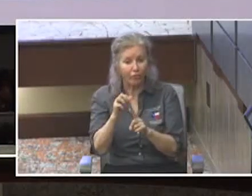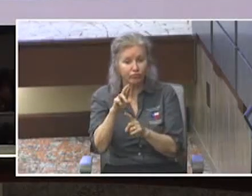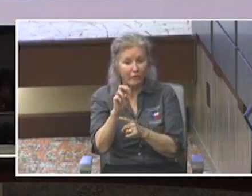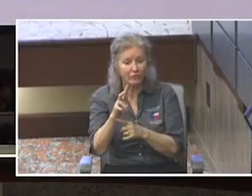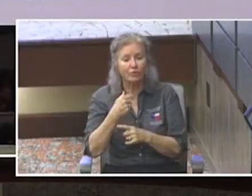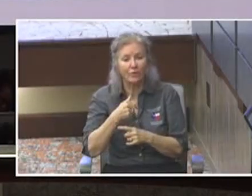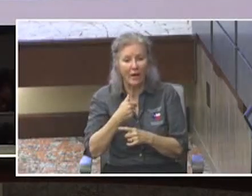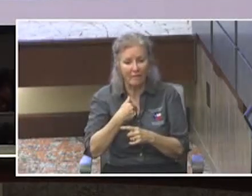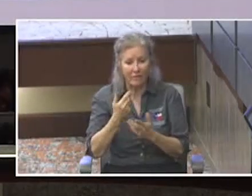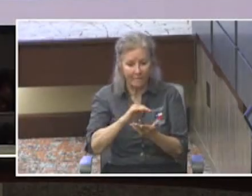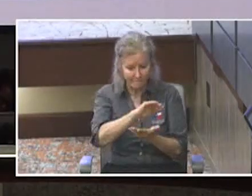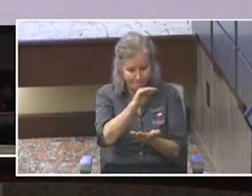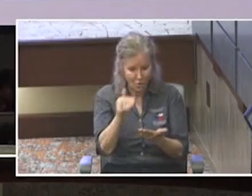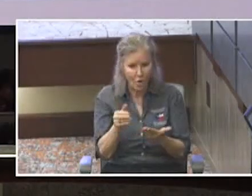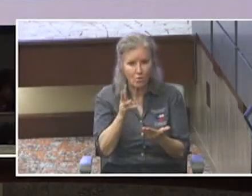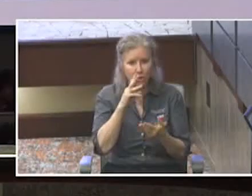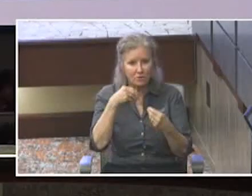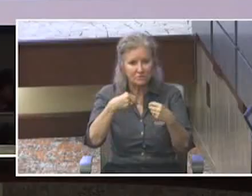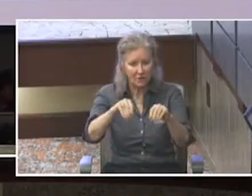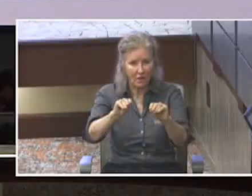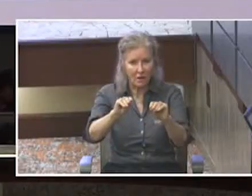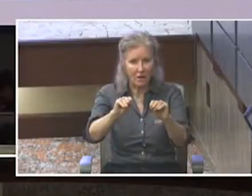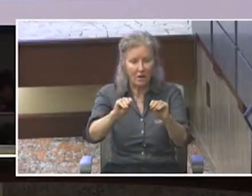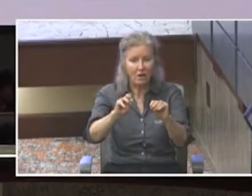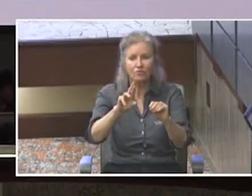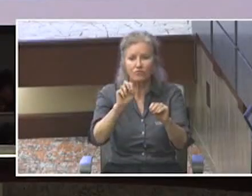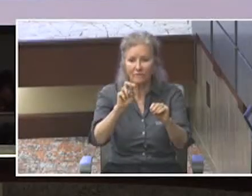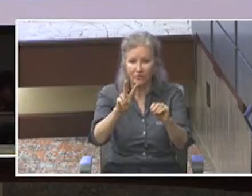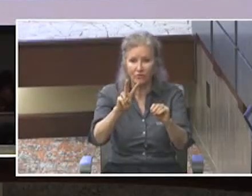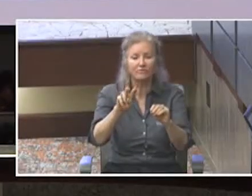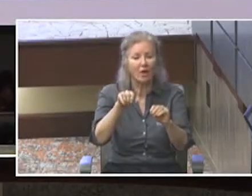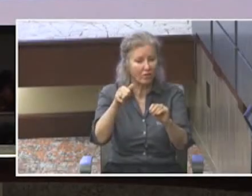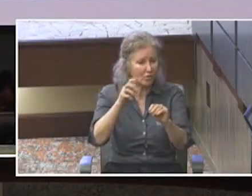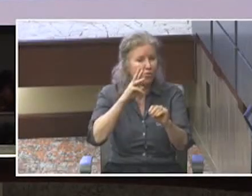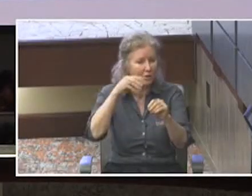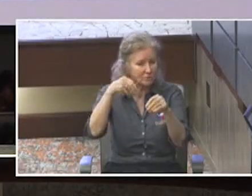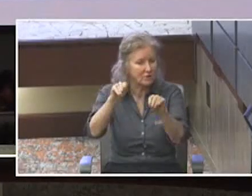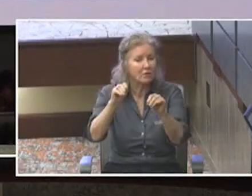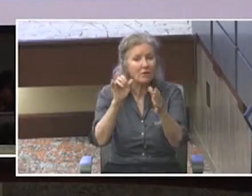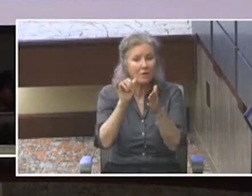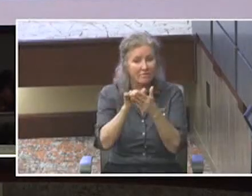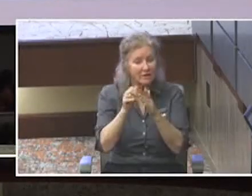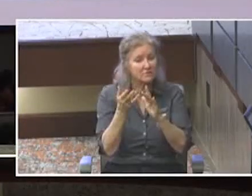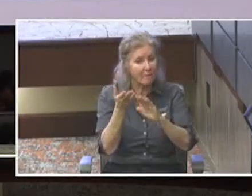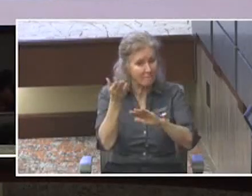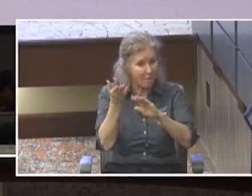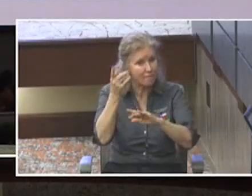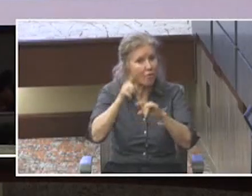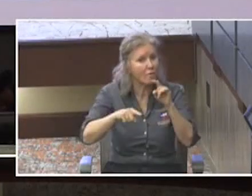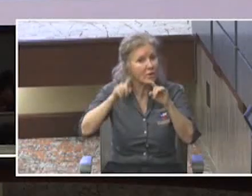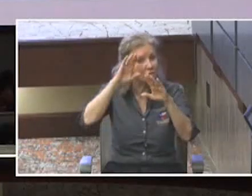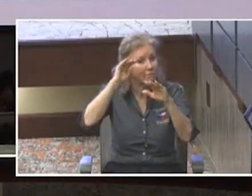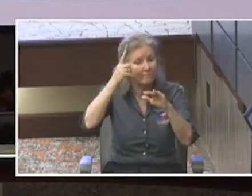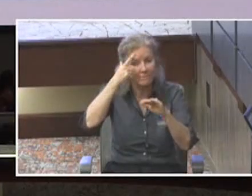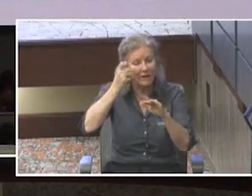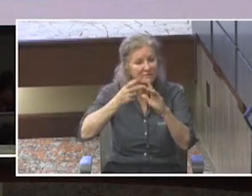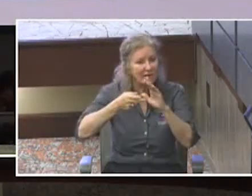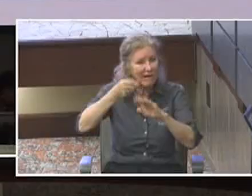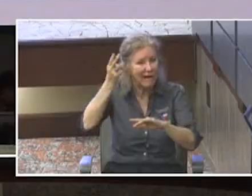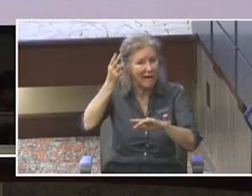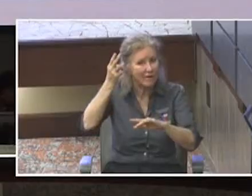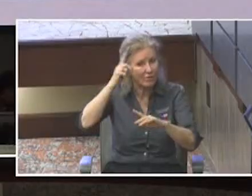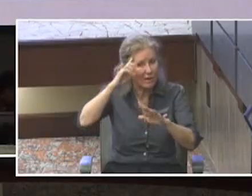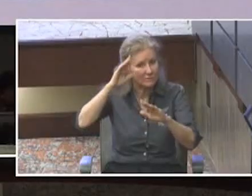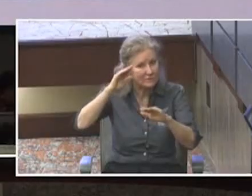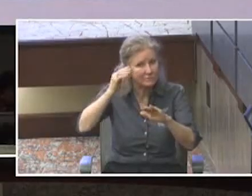water sales revenue. It's called other water sales. That's trending above expectations due to higher than anticipated bulk water